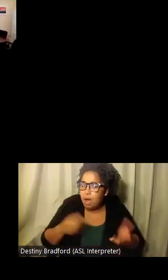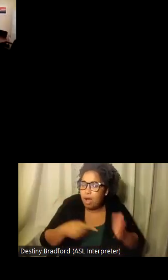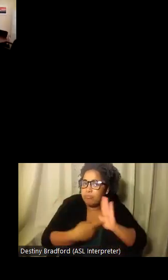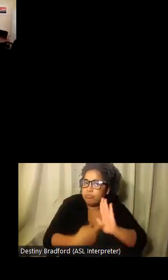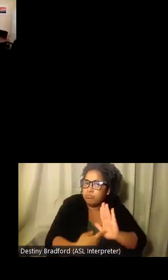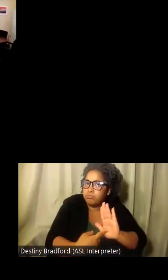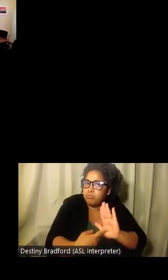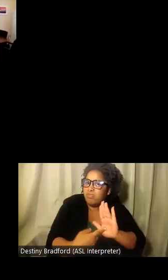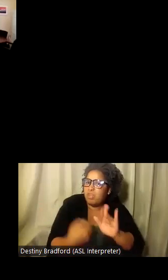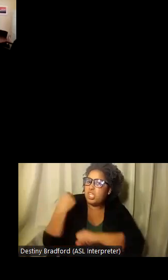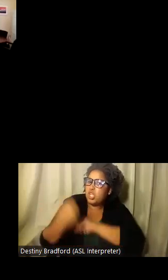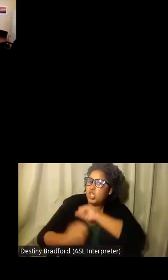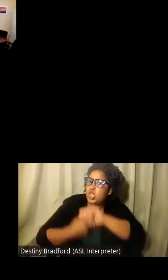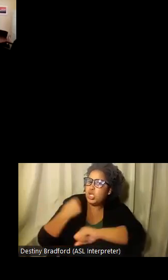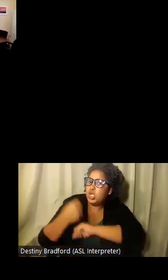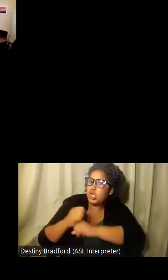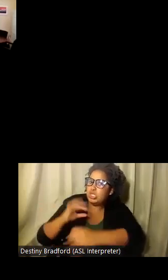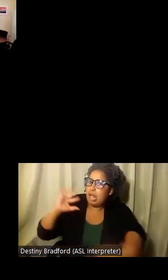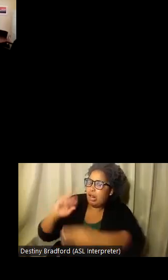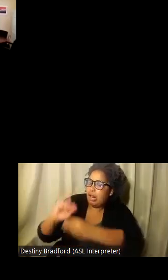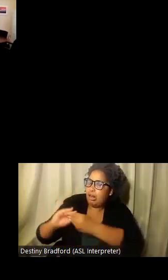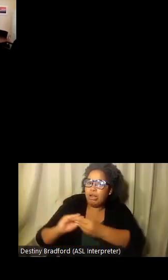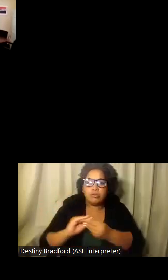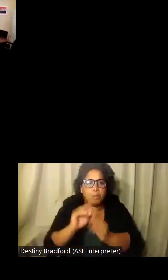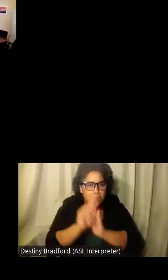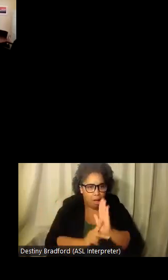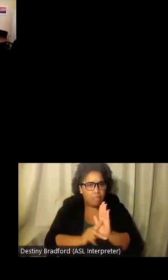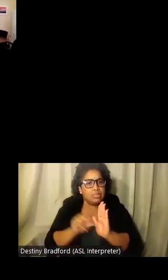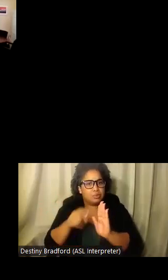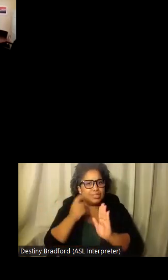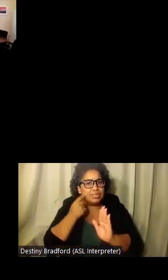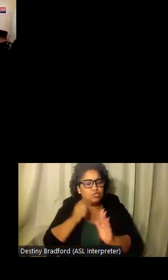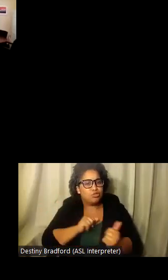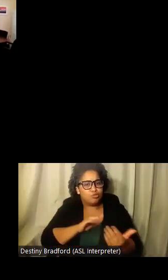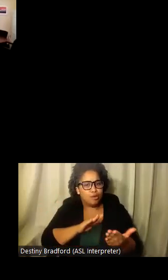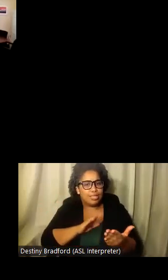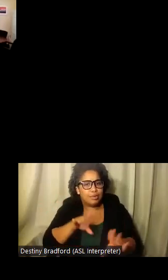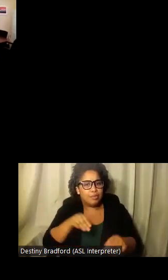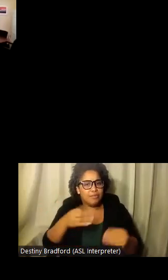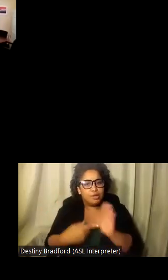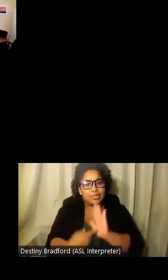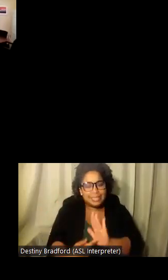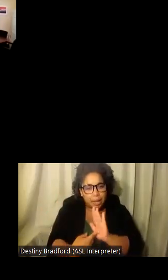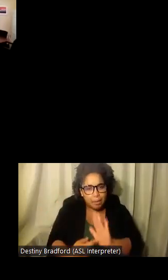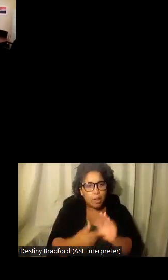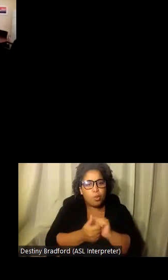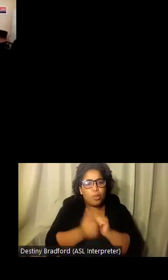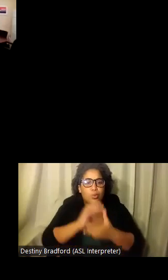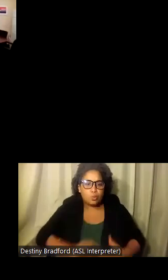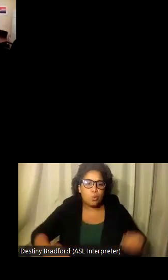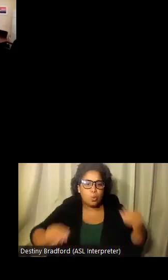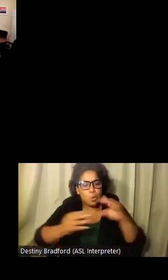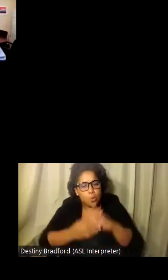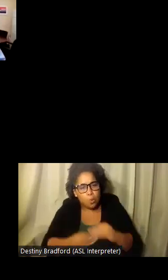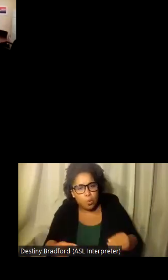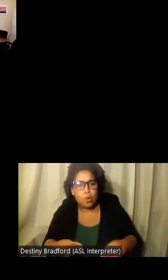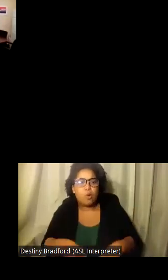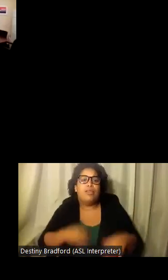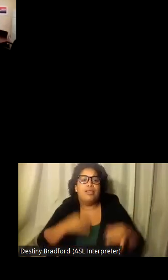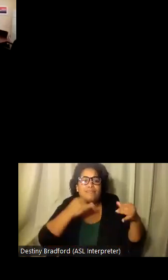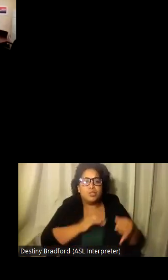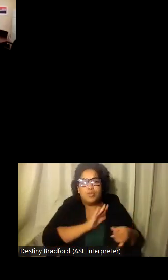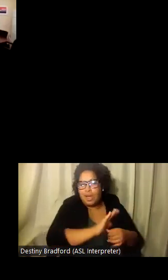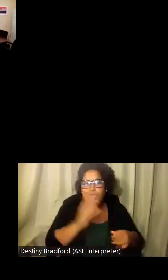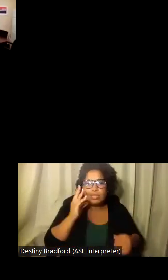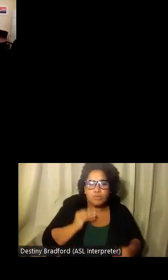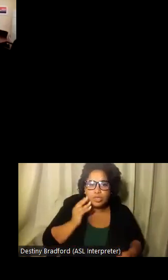of years, and therefore there's a policy issue that really needs to be addressed. Let me give you an example with a story with an individual's experience,